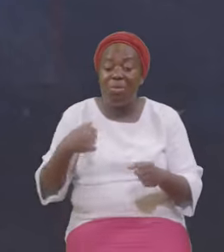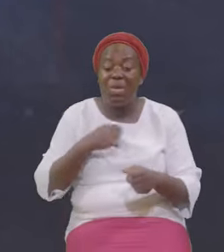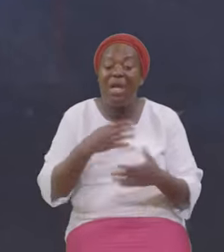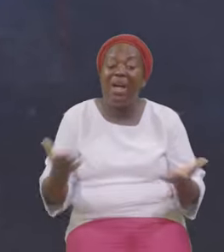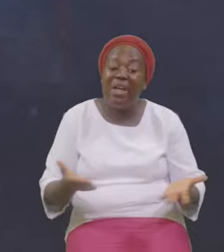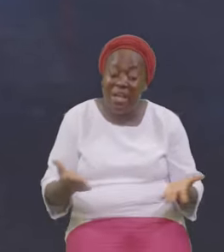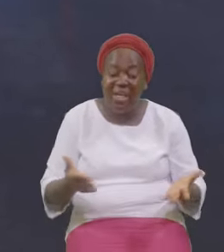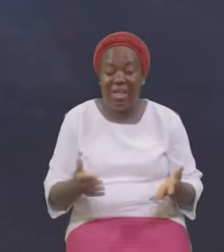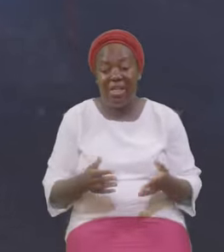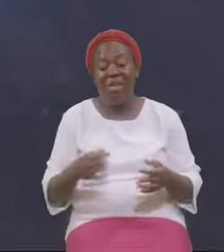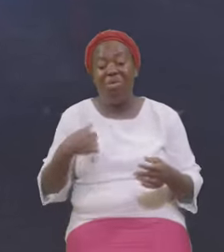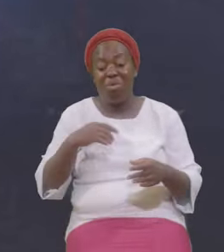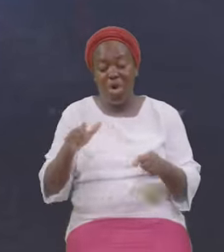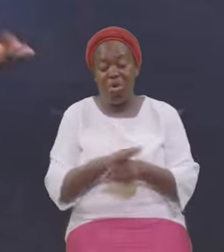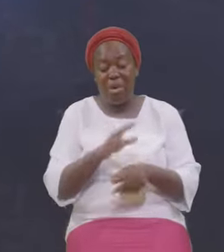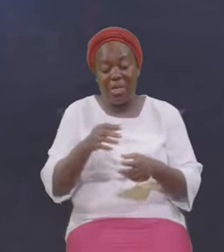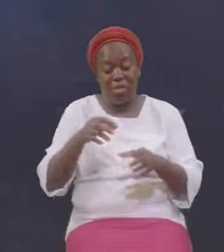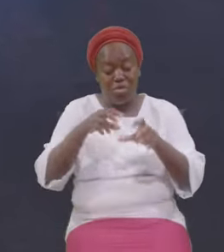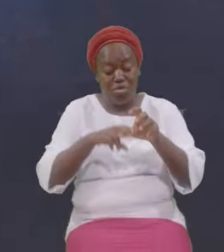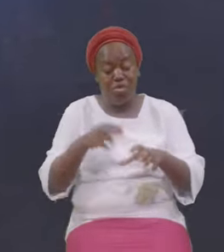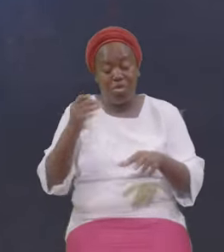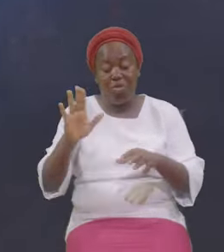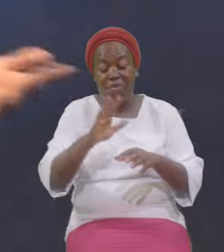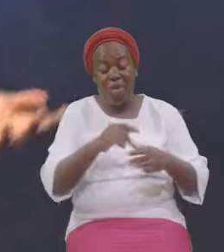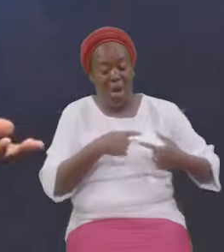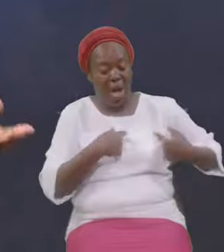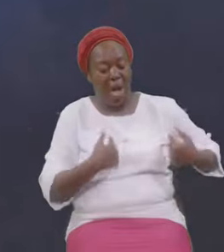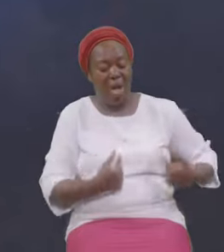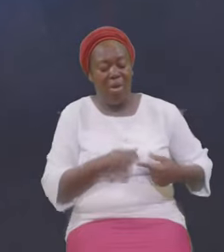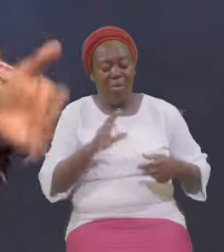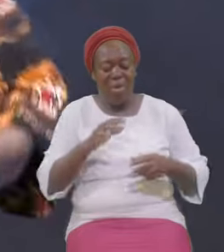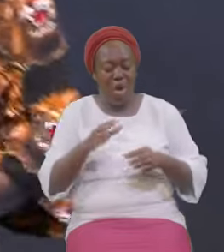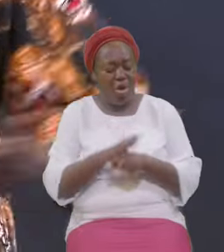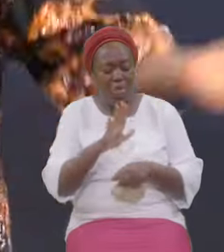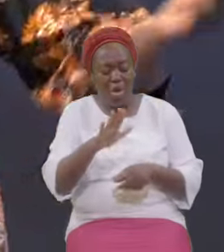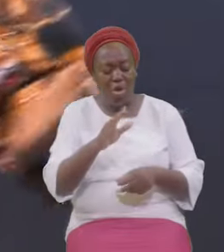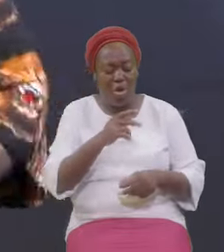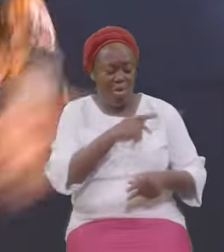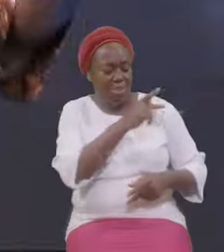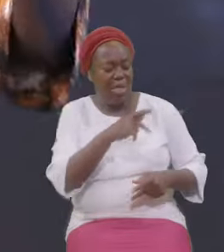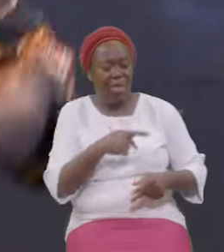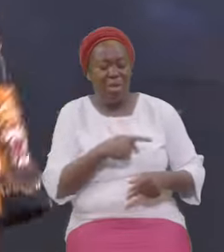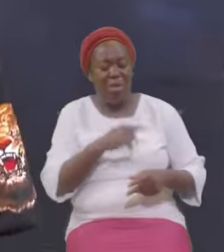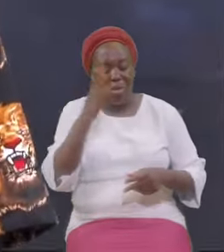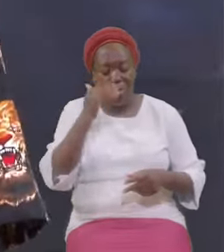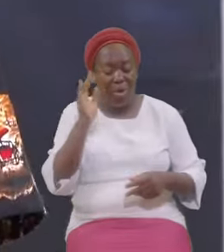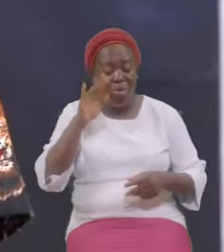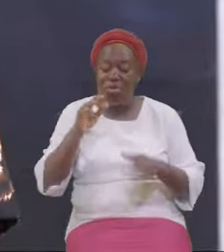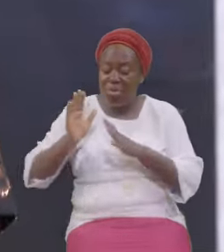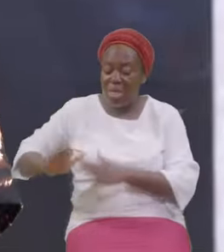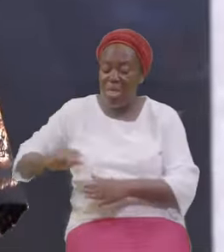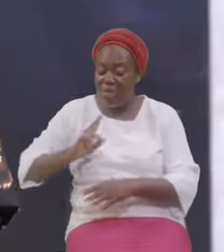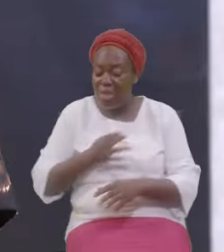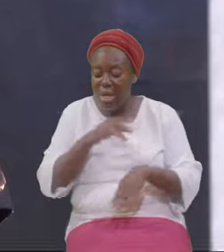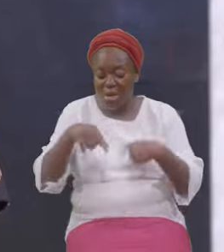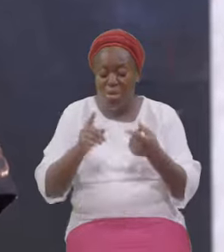throne of your heart. We occupy your personality. Why will you leave us and then go to Christ?